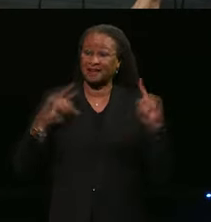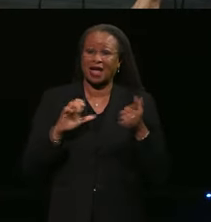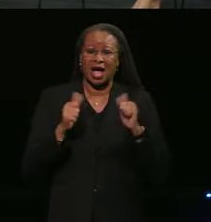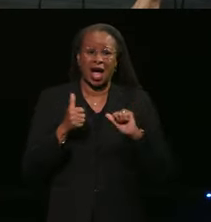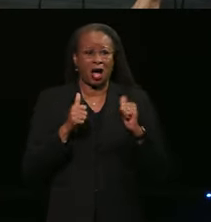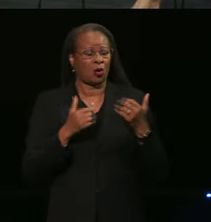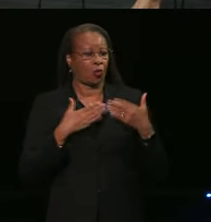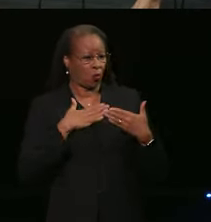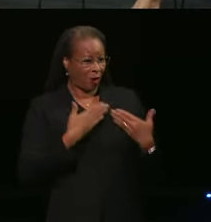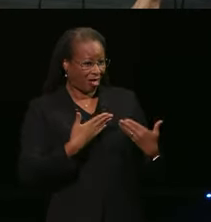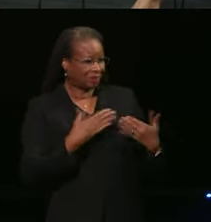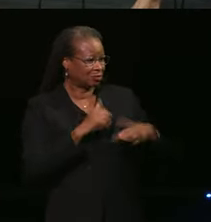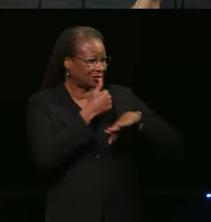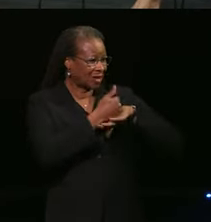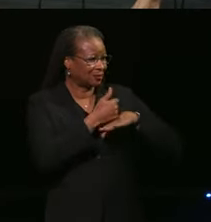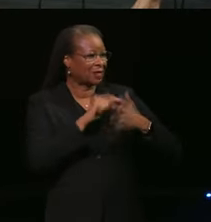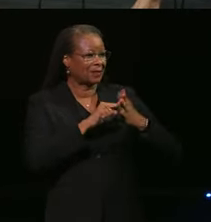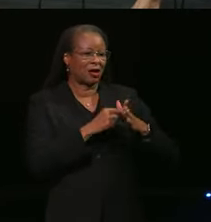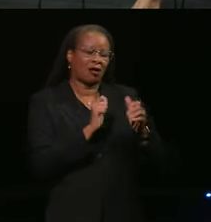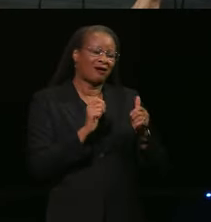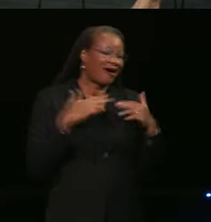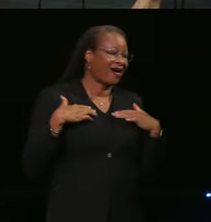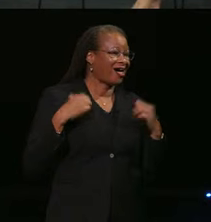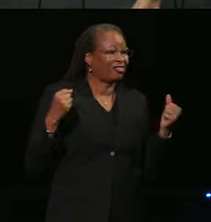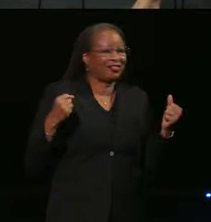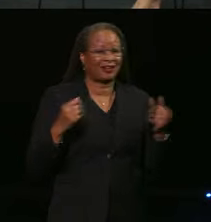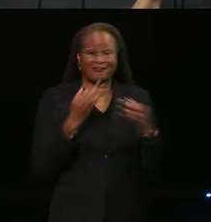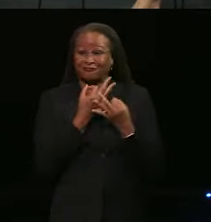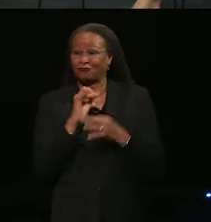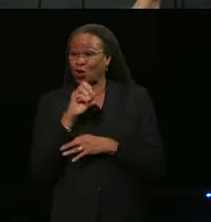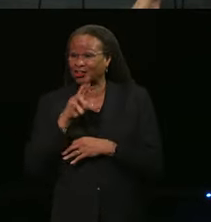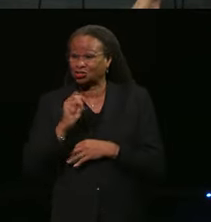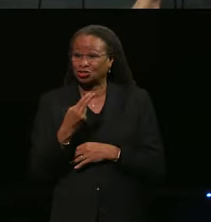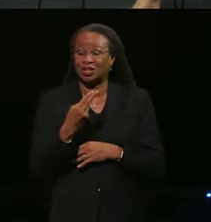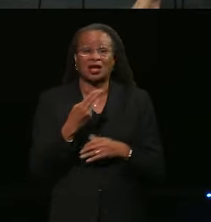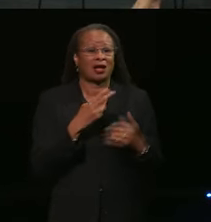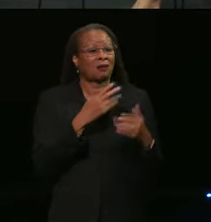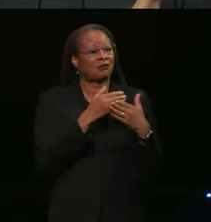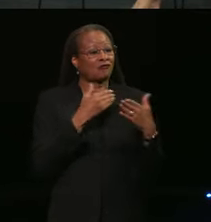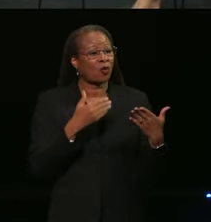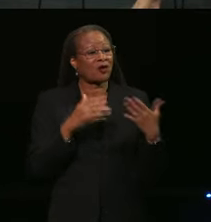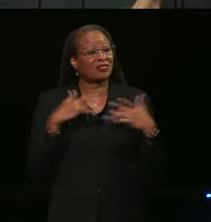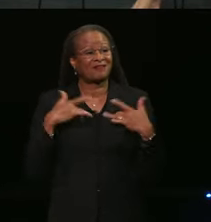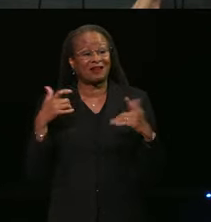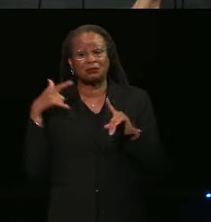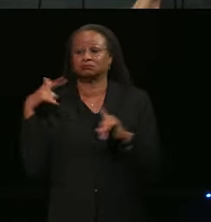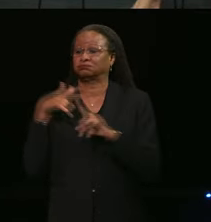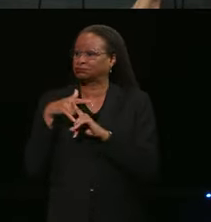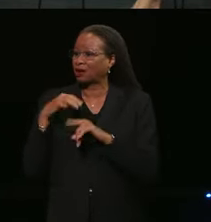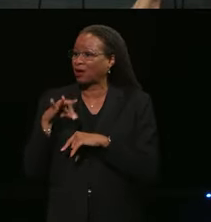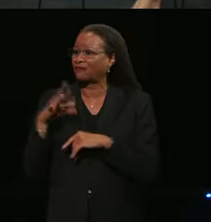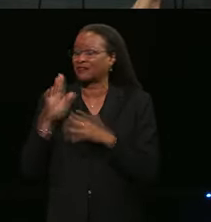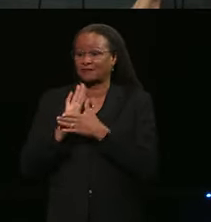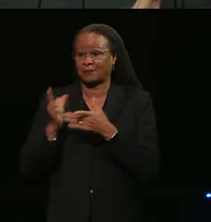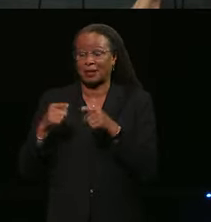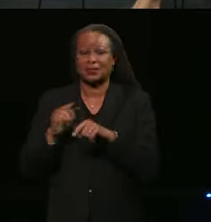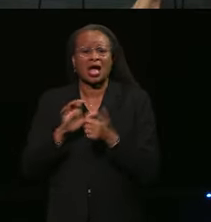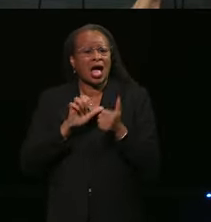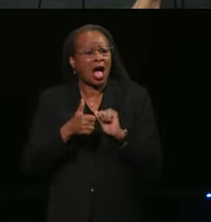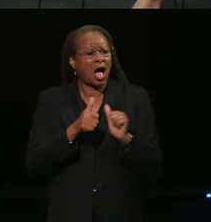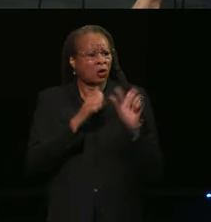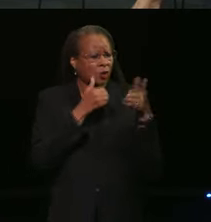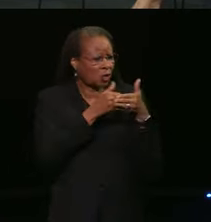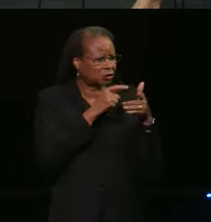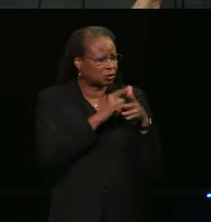you establish them in the beginning, all healthy and fresh, before the event of the film takes hold. How closely did you stick